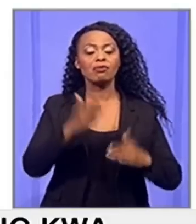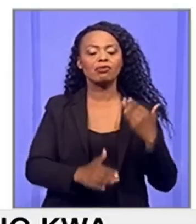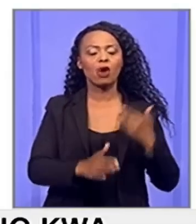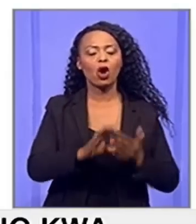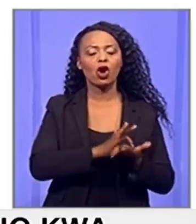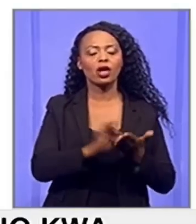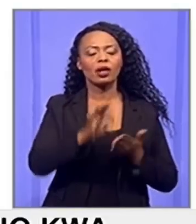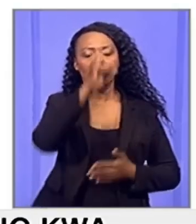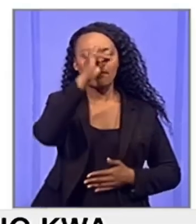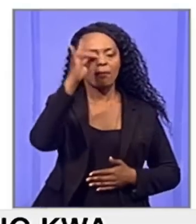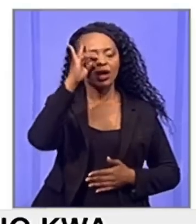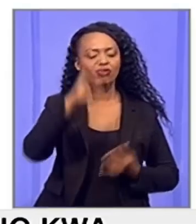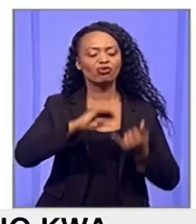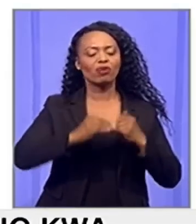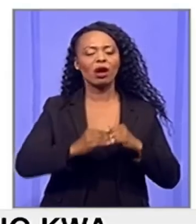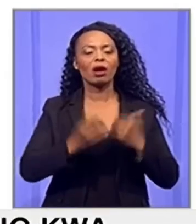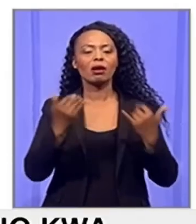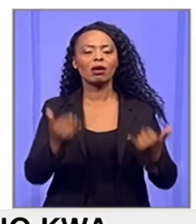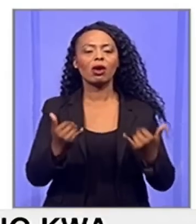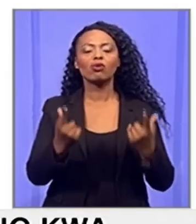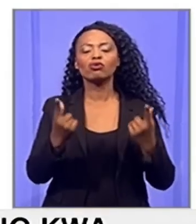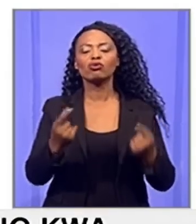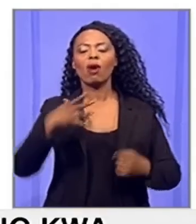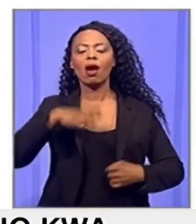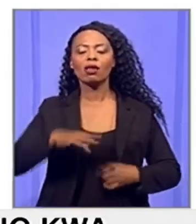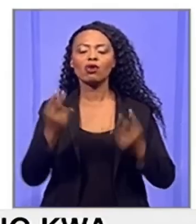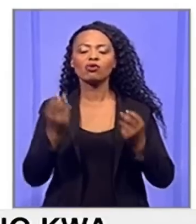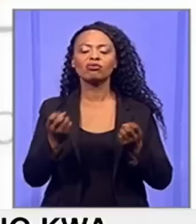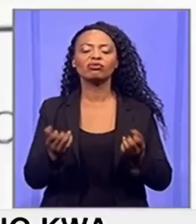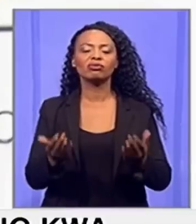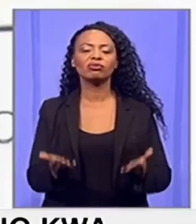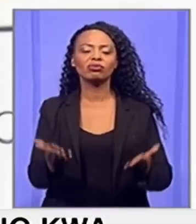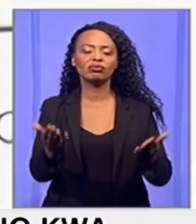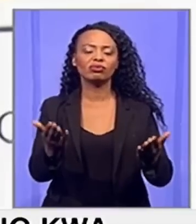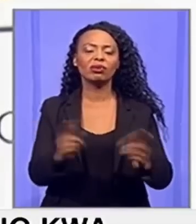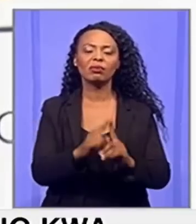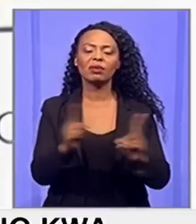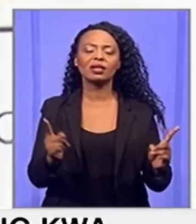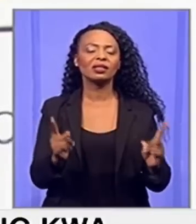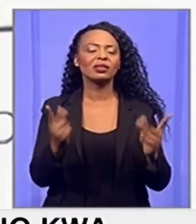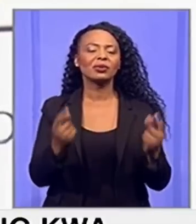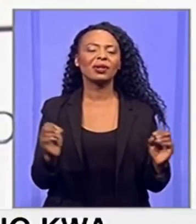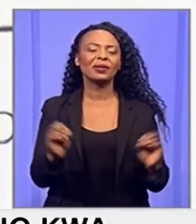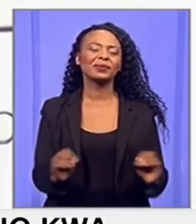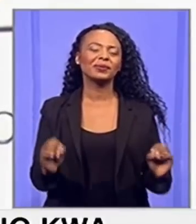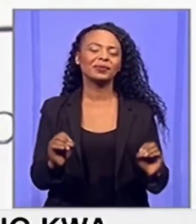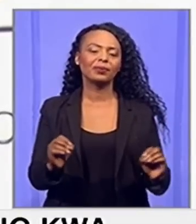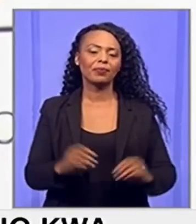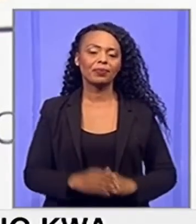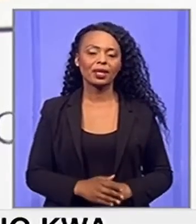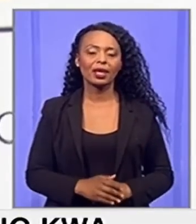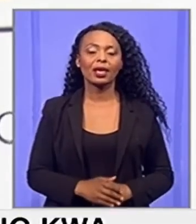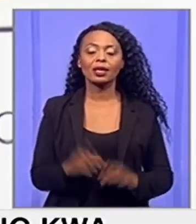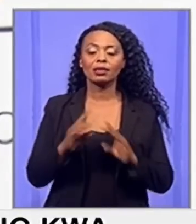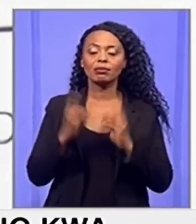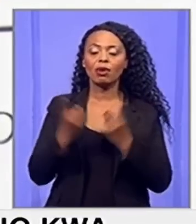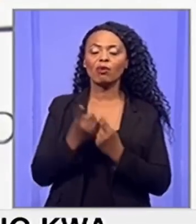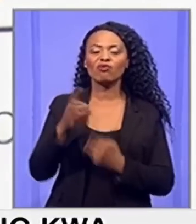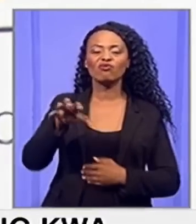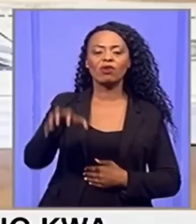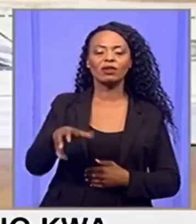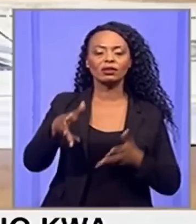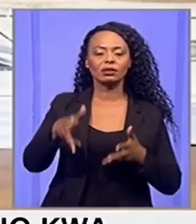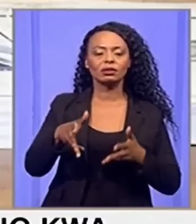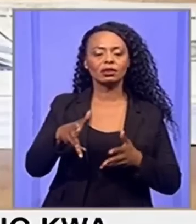March, let's try gore re find a new service provider. Lefapha la boitekanelo mo provinceng lo bigile gore mo ngwageng